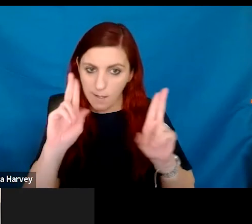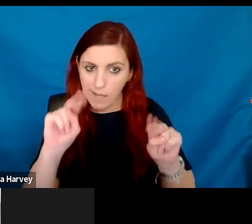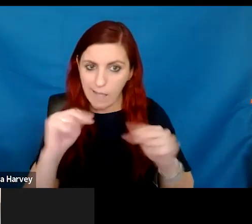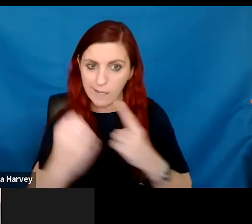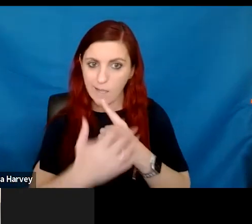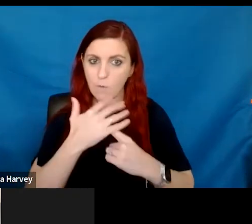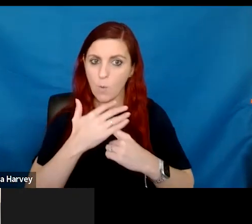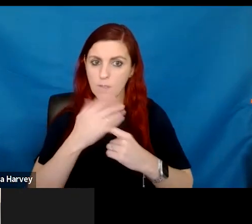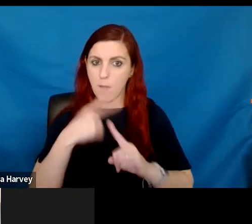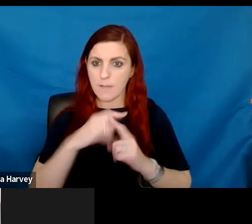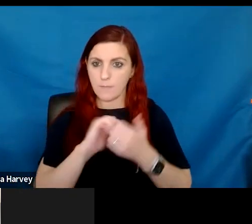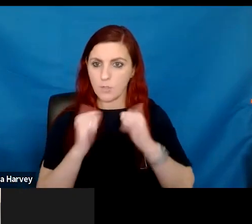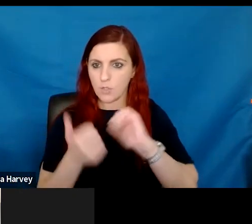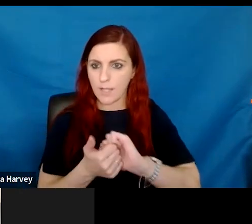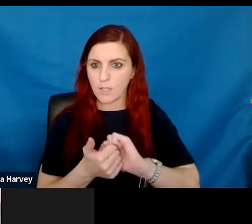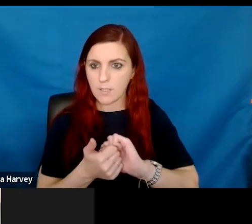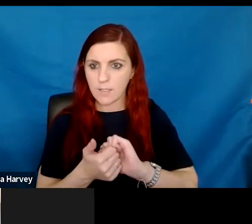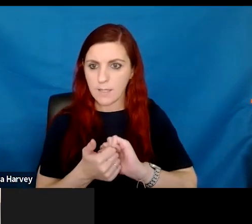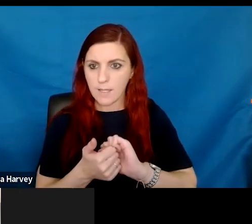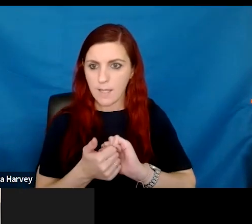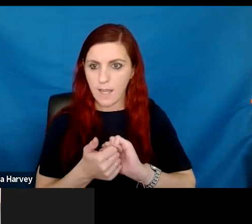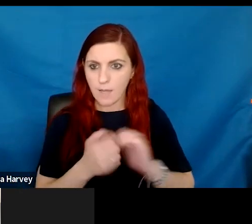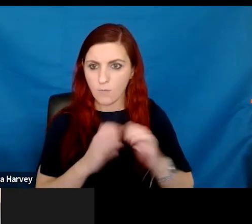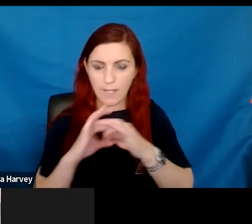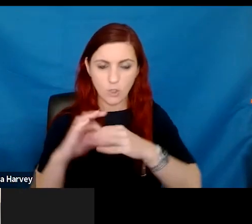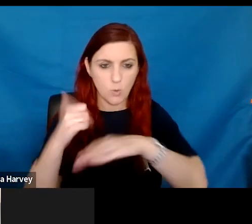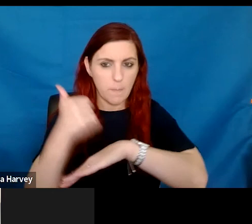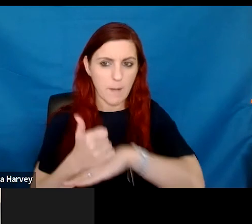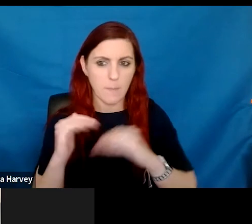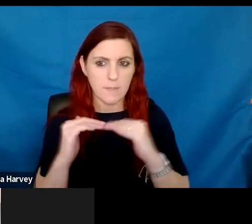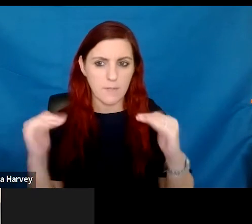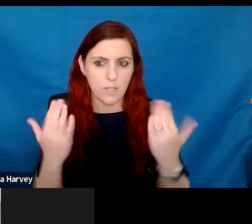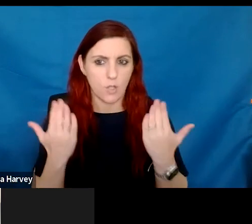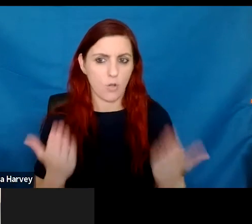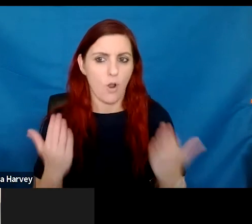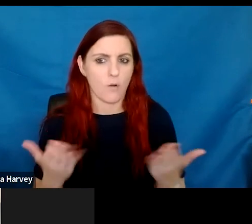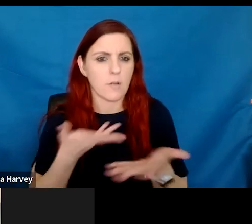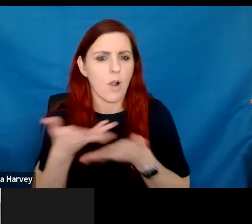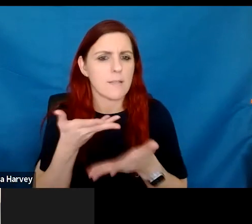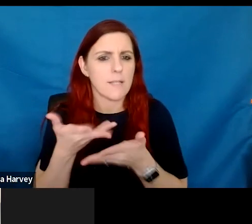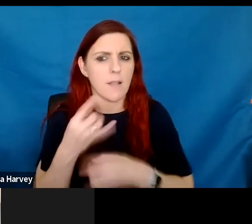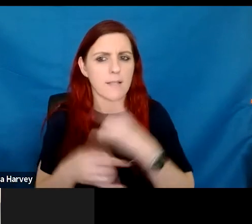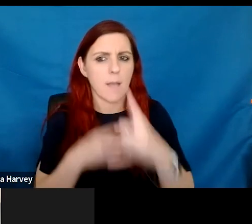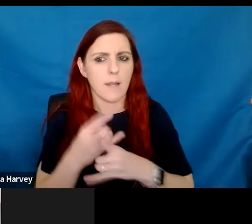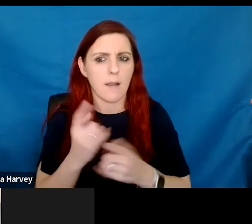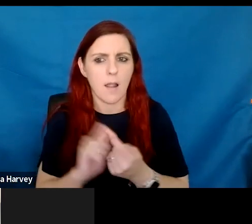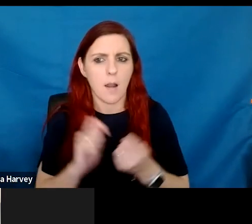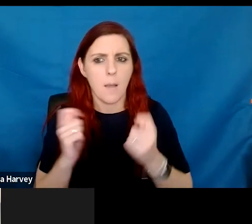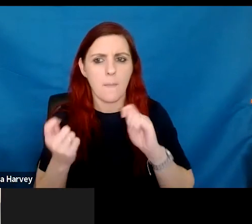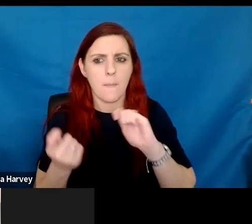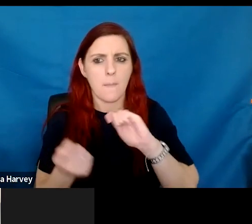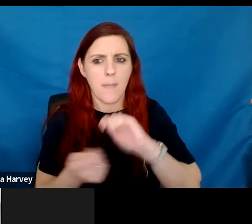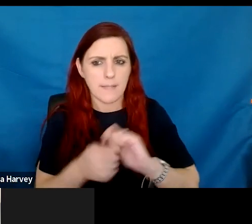influence positive change in relation to our minimum standard is the current consultation on amending Part M of the